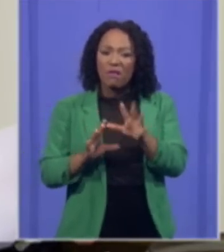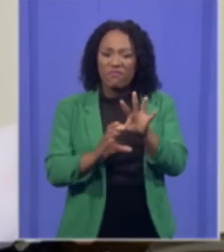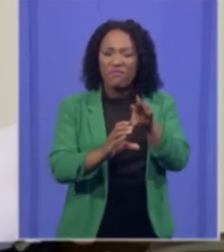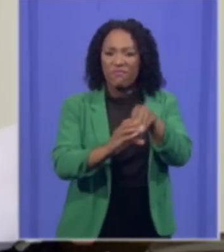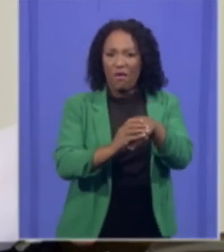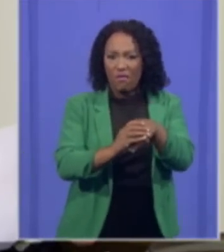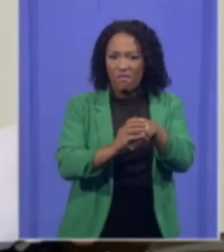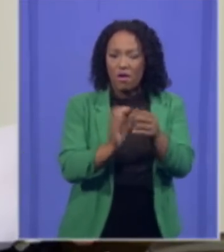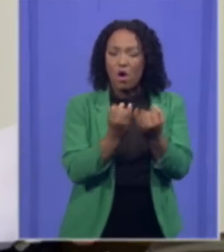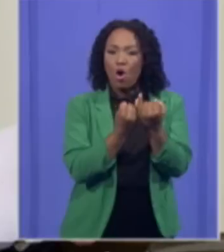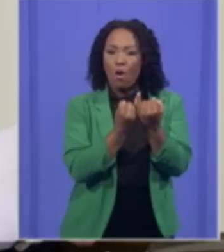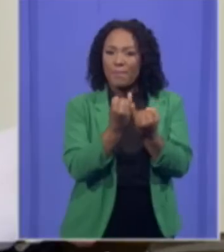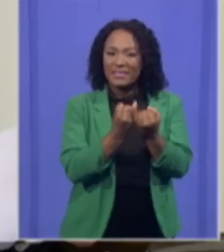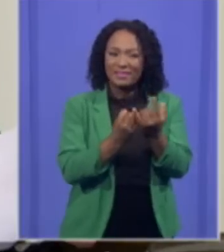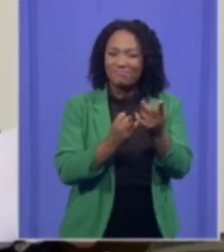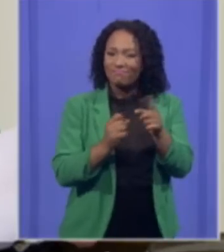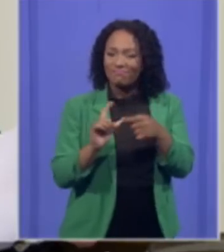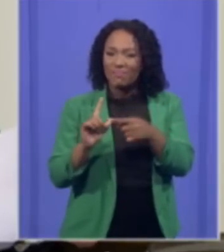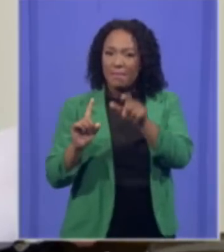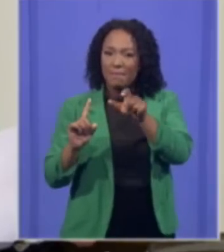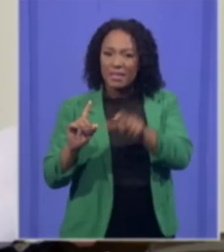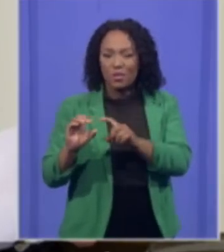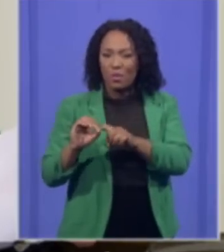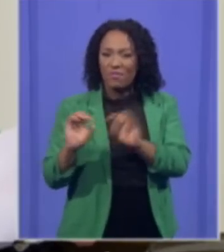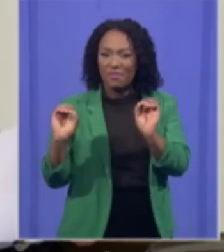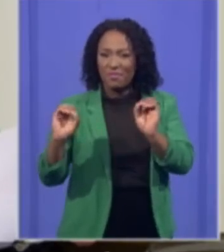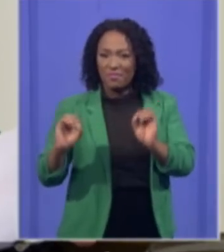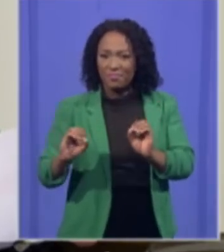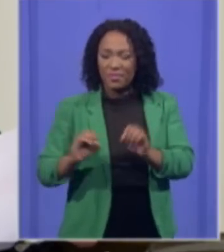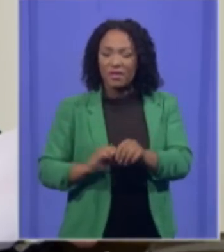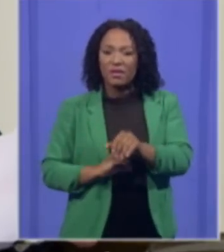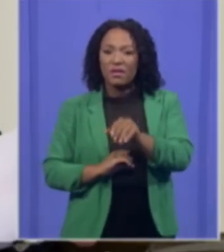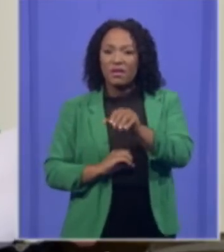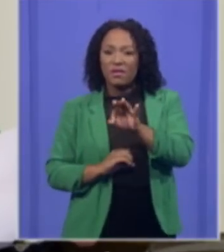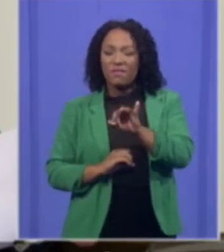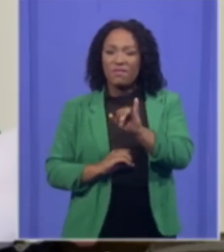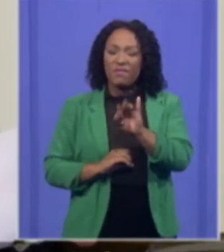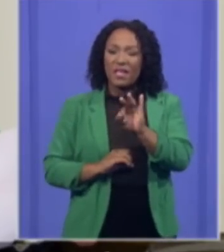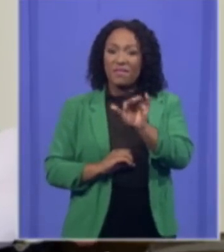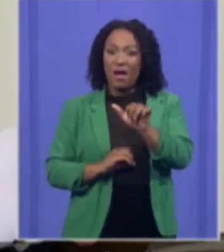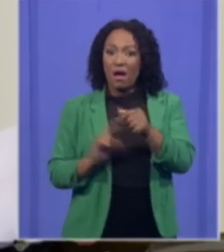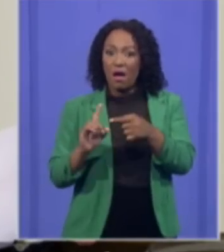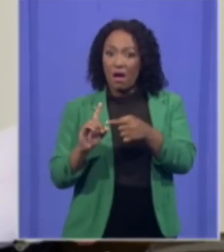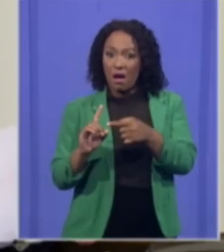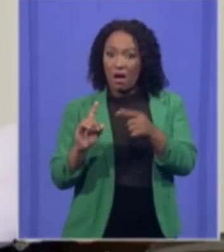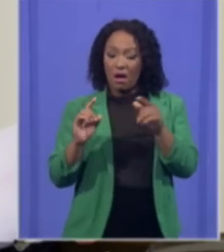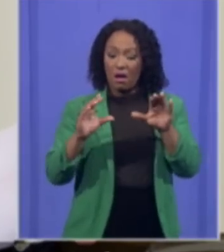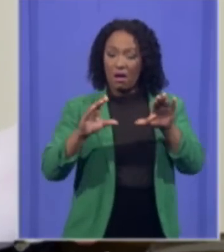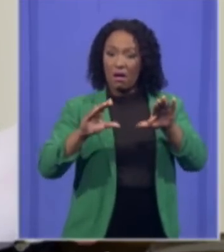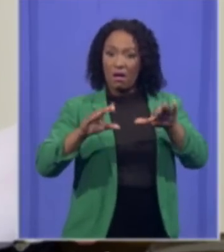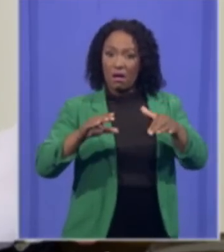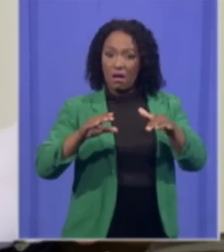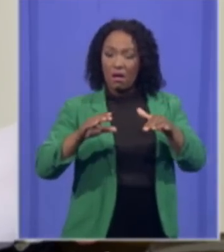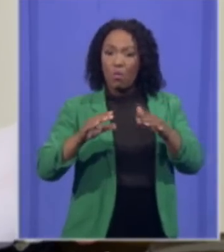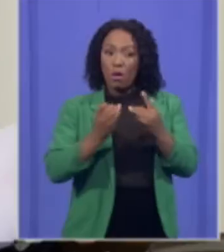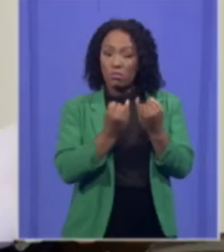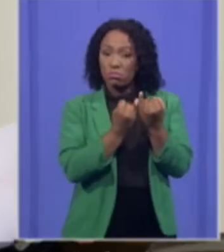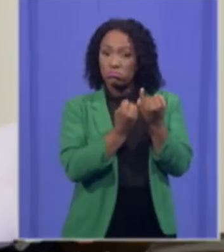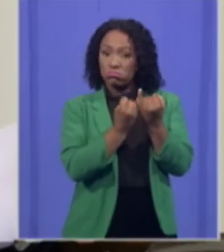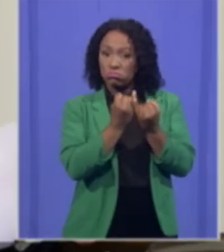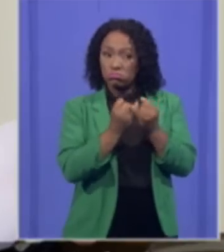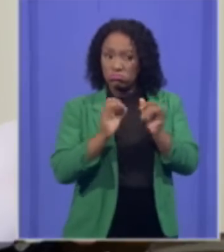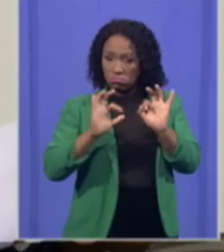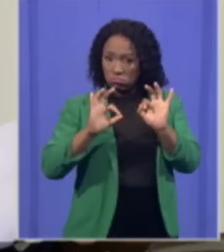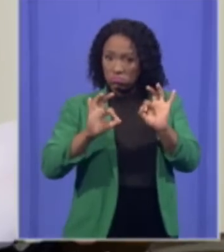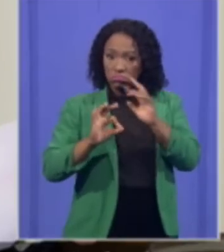is declared ineligible, the FIFA judicial bodies, taking into consideration the integrity of the competition